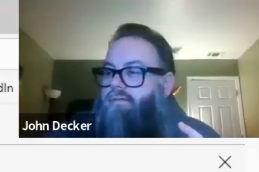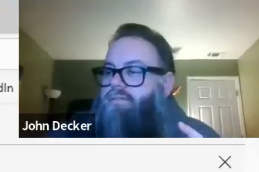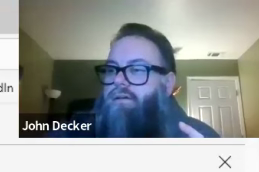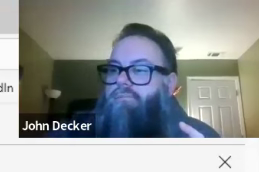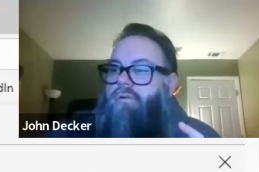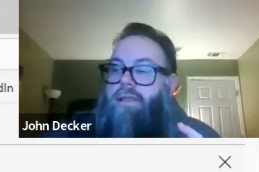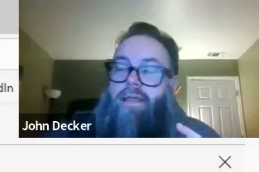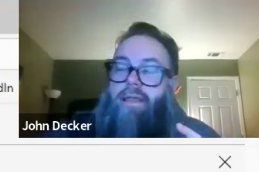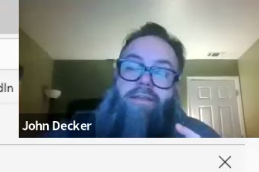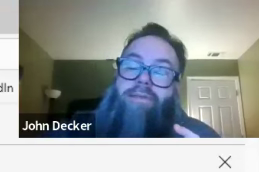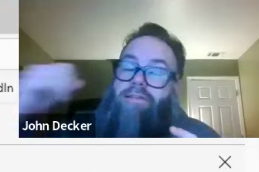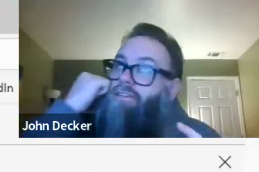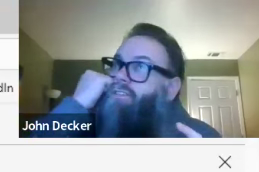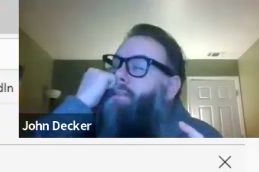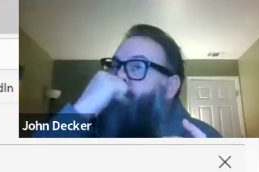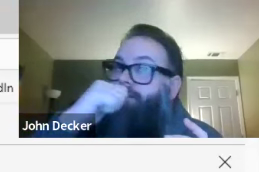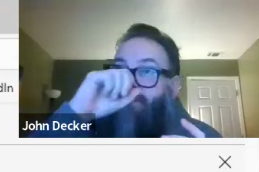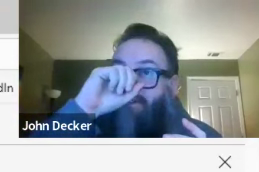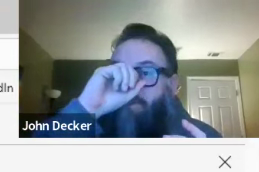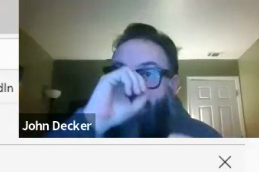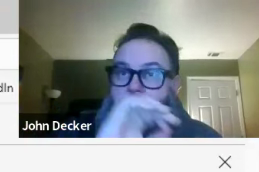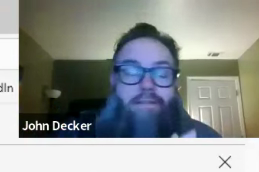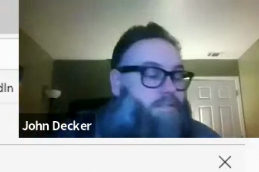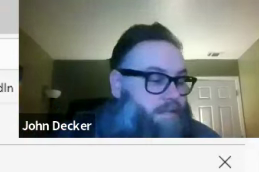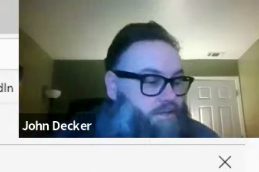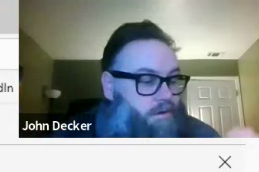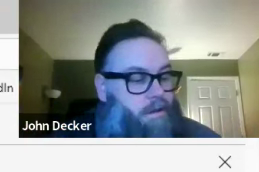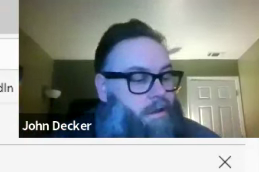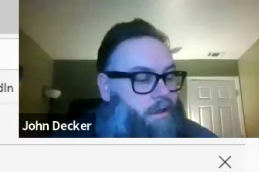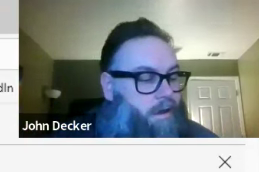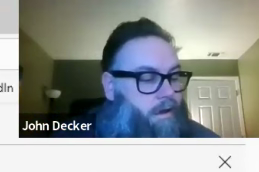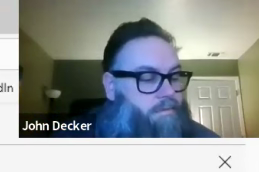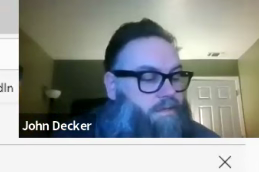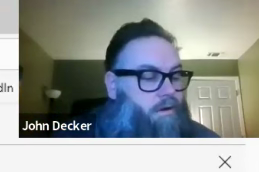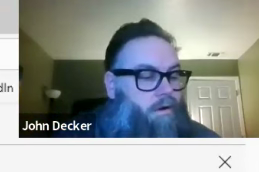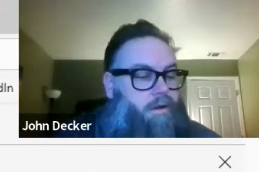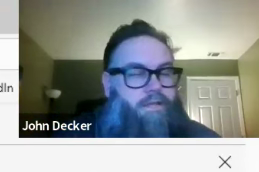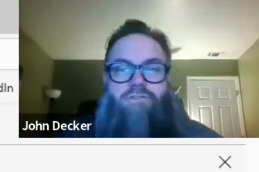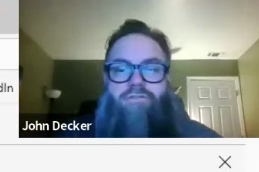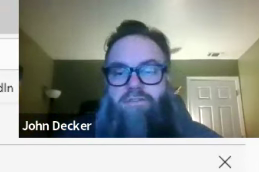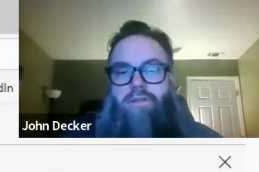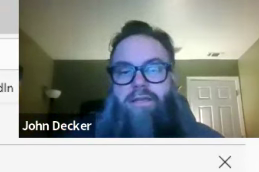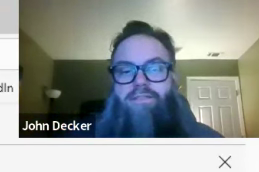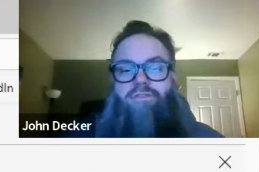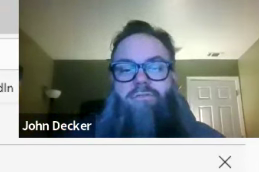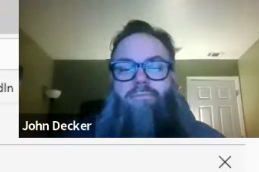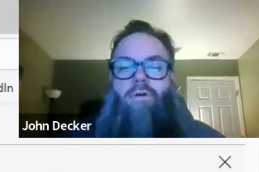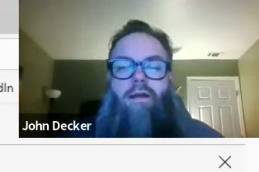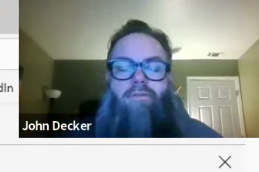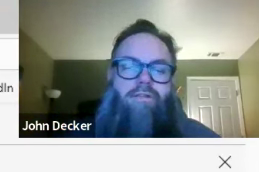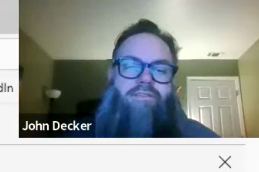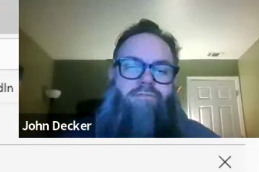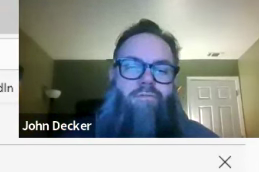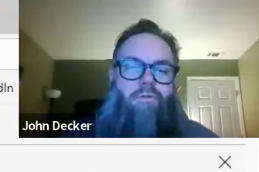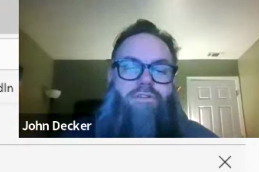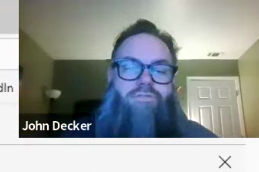have had some, and it has been, I should say this, it has been expressed to the legislature that there are issues as it relates to